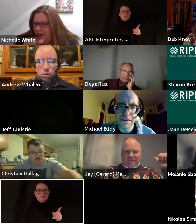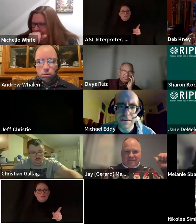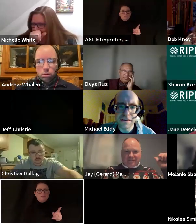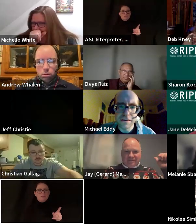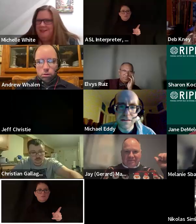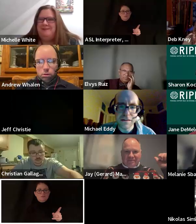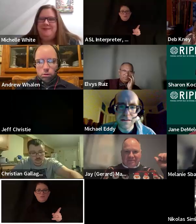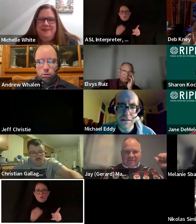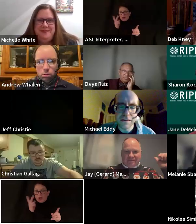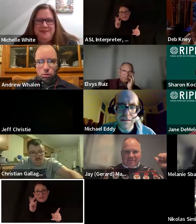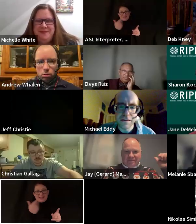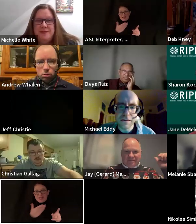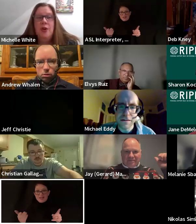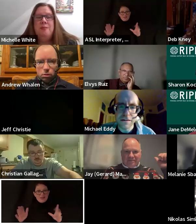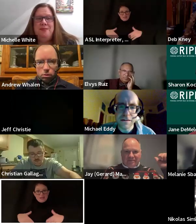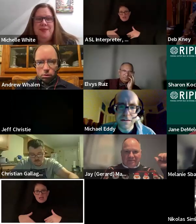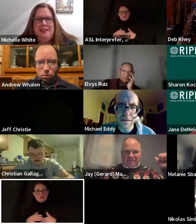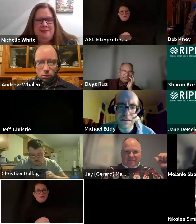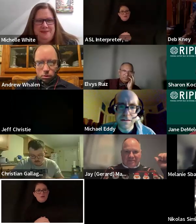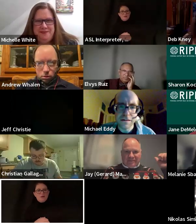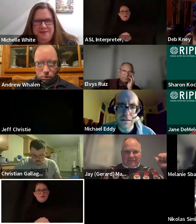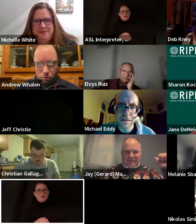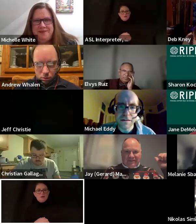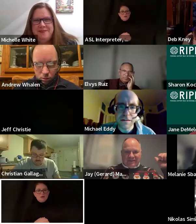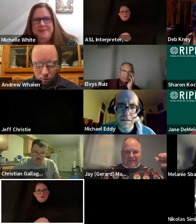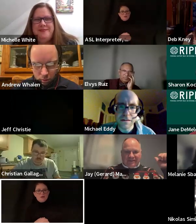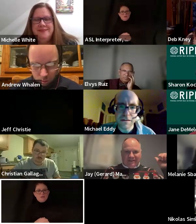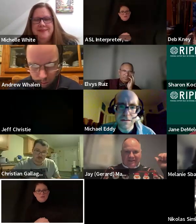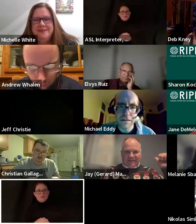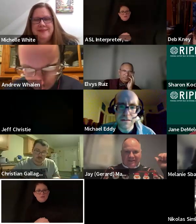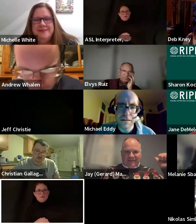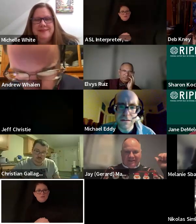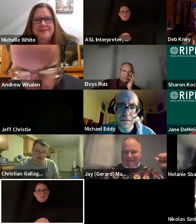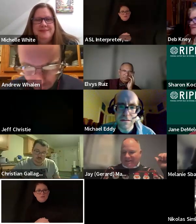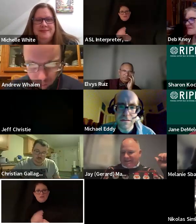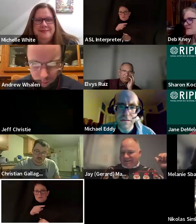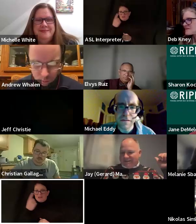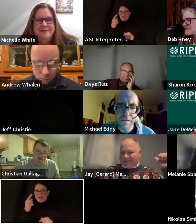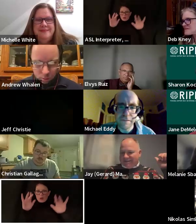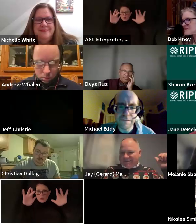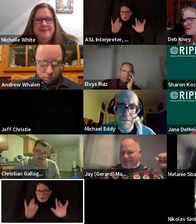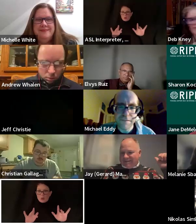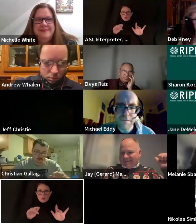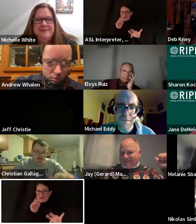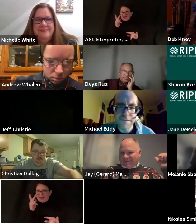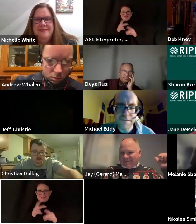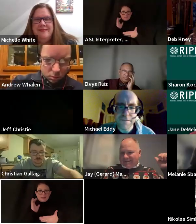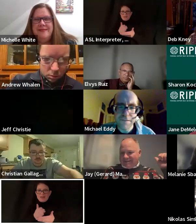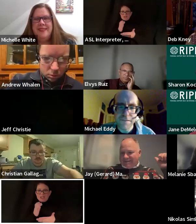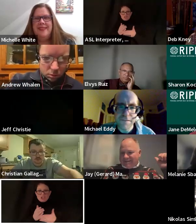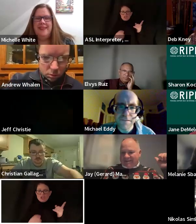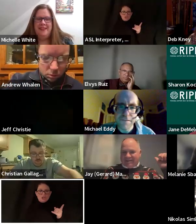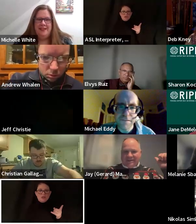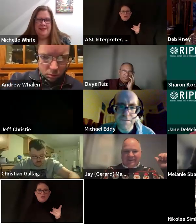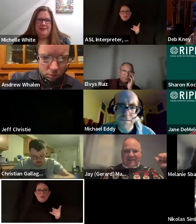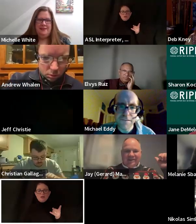I don't think it's Can't showing. see anything yet. We can still see you. Oh, maybe it's coming. Nope, you're gonna want to, Michael.